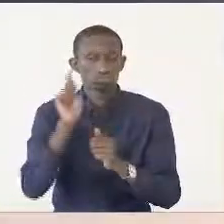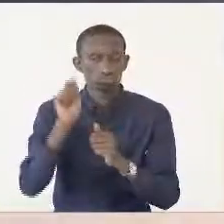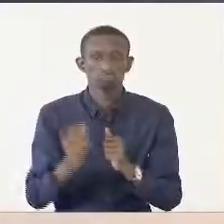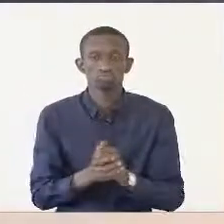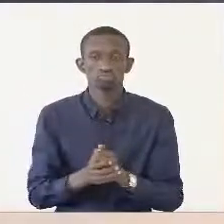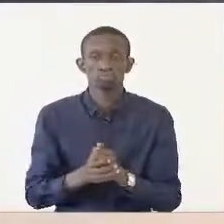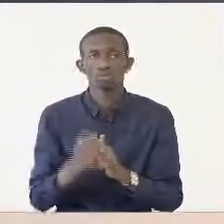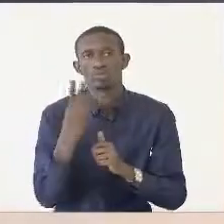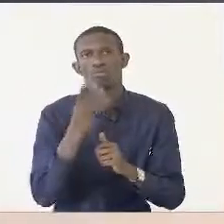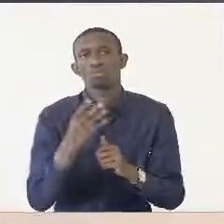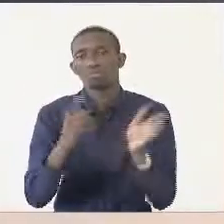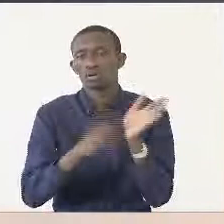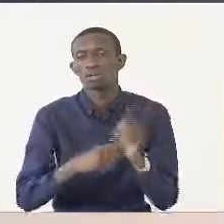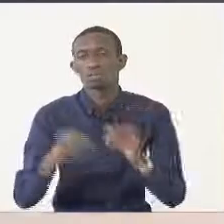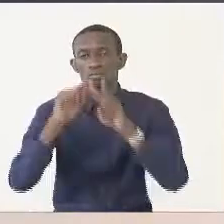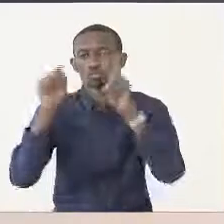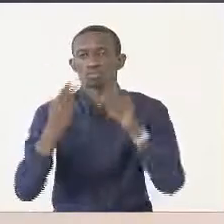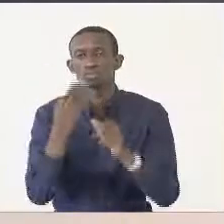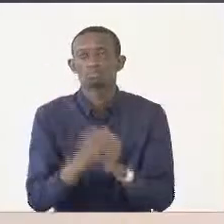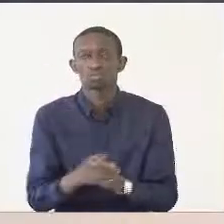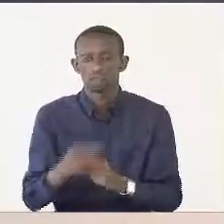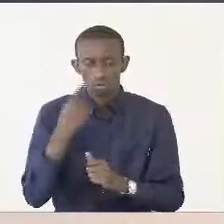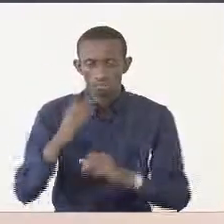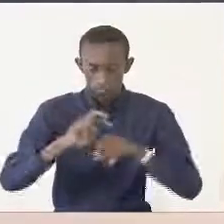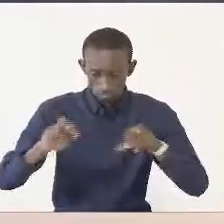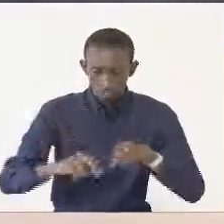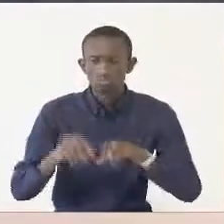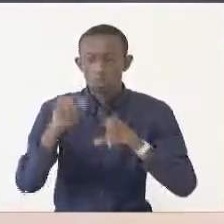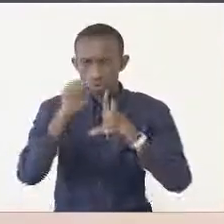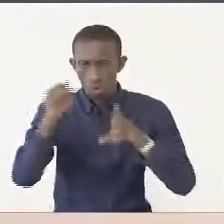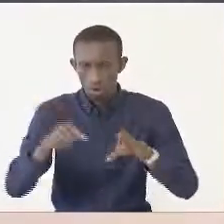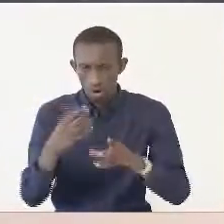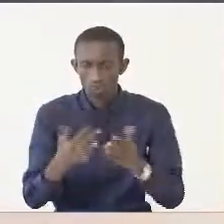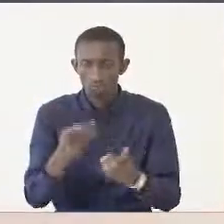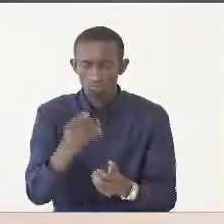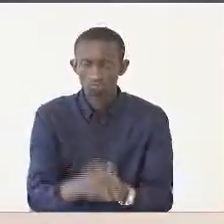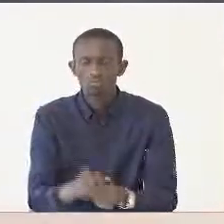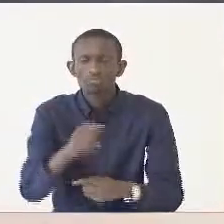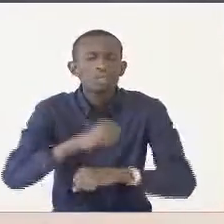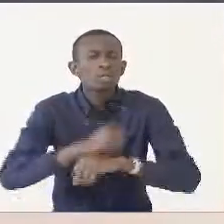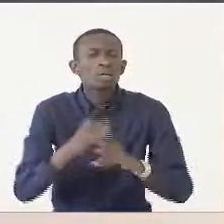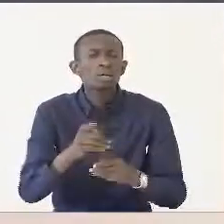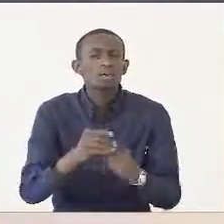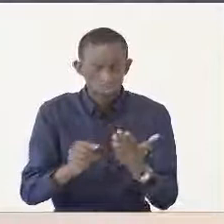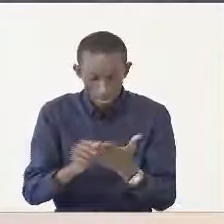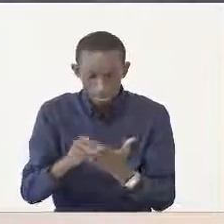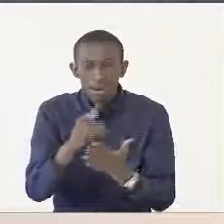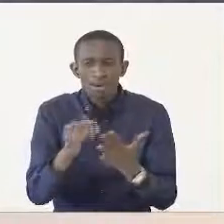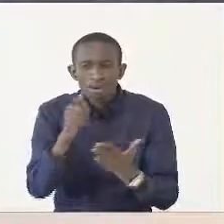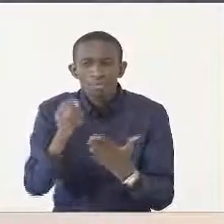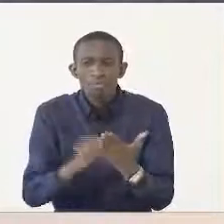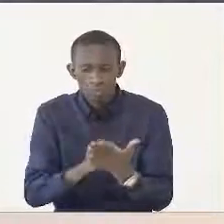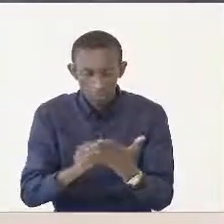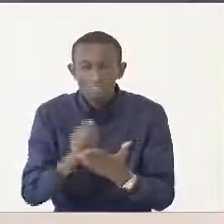minus square root 2. So, and what you find here is that angle. Students, can you use the calculator and then